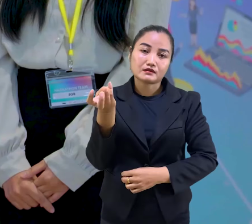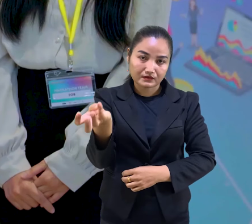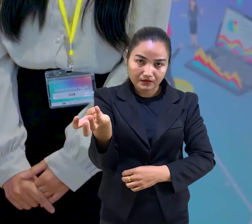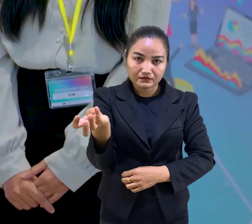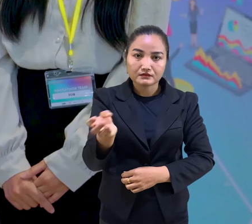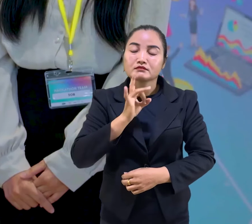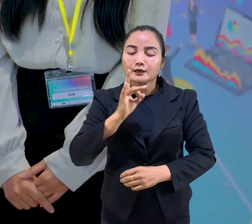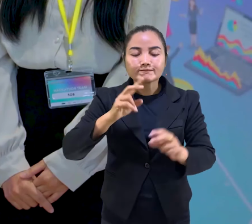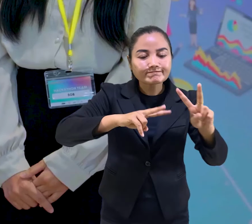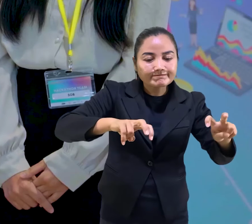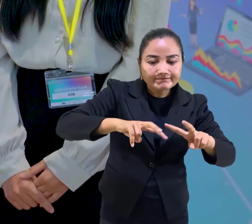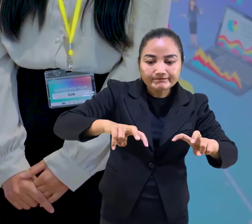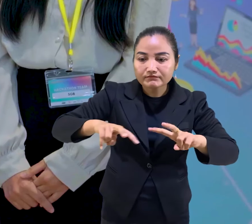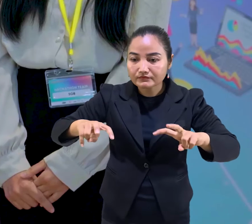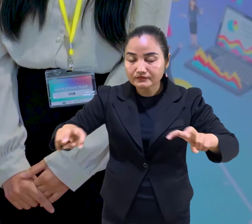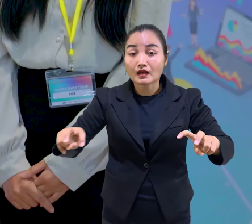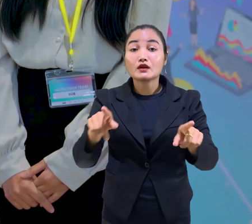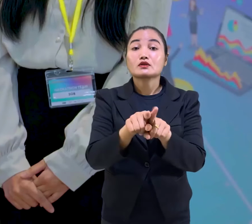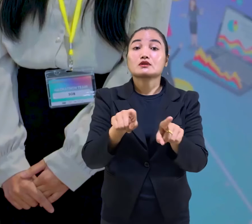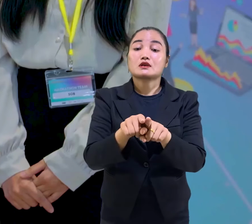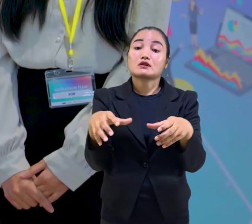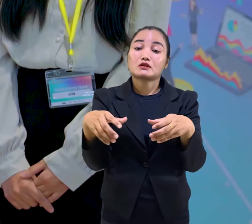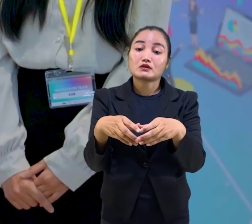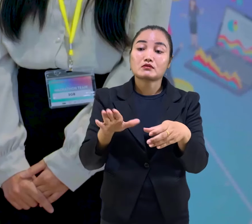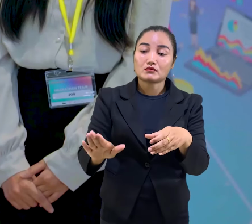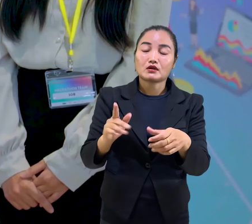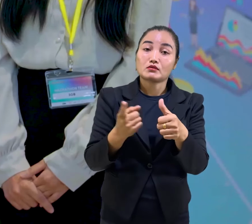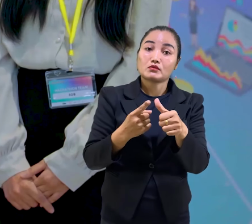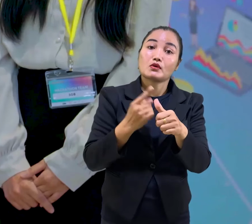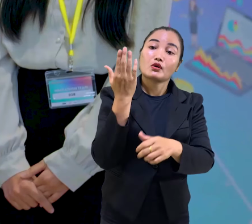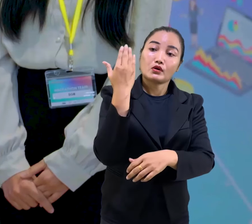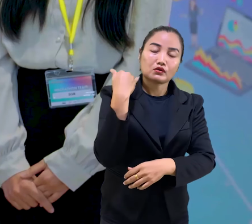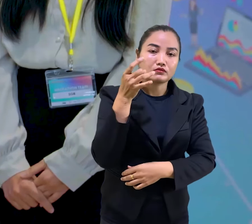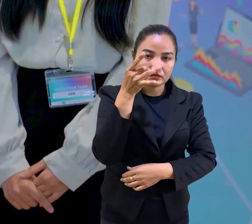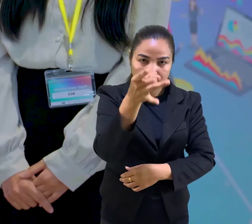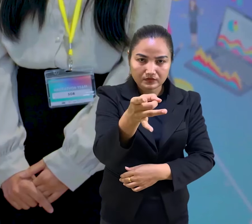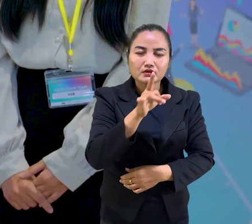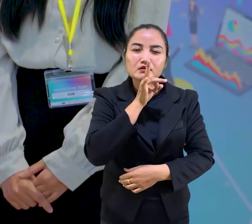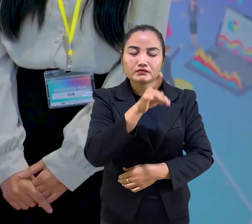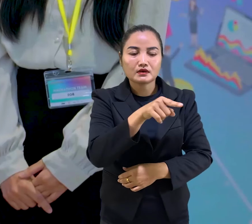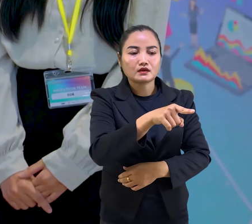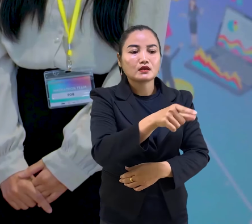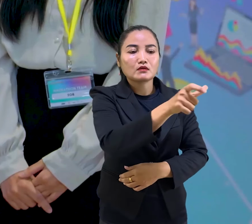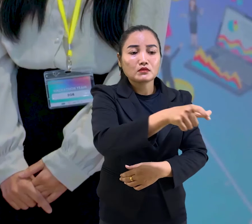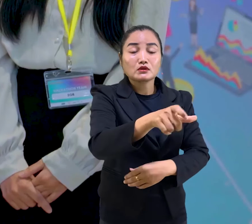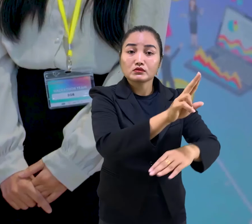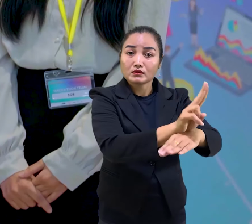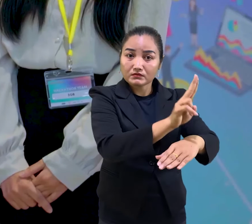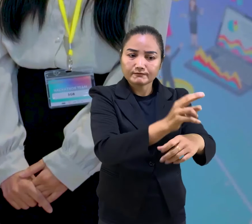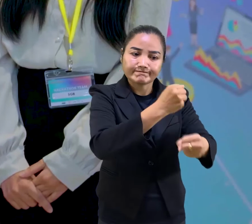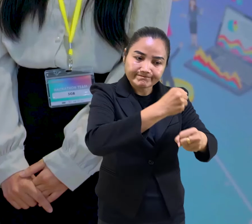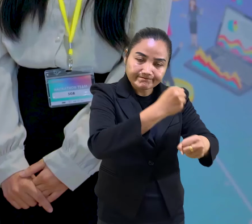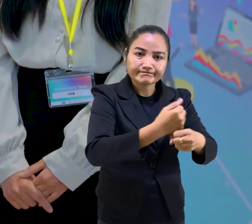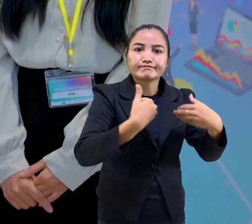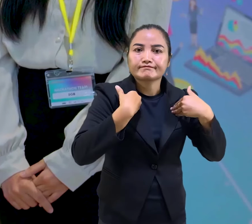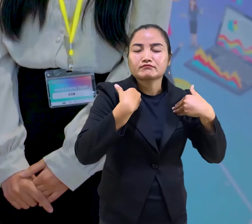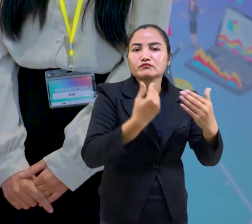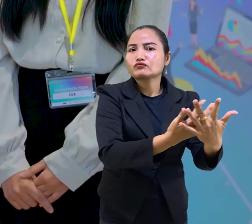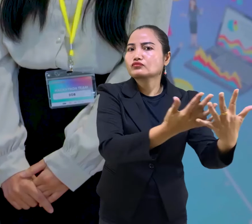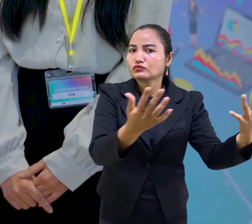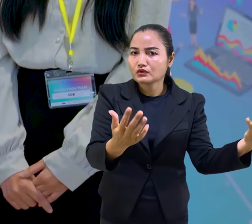disability with the employment rate, like I have mentioned above, like the gap is so